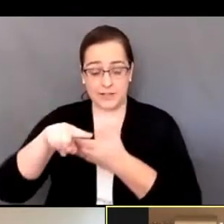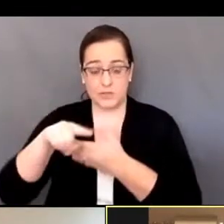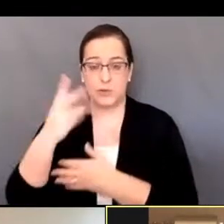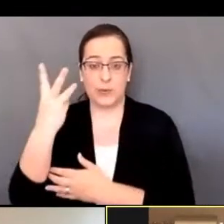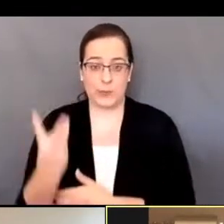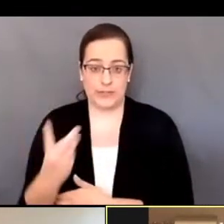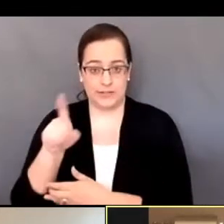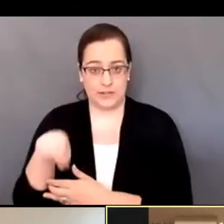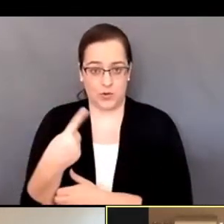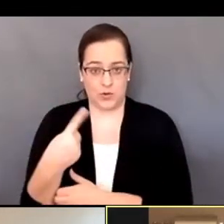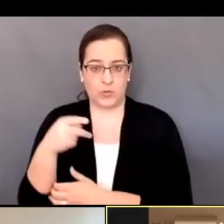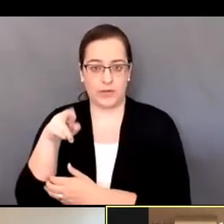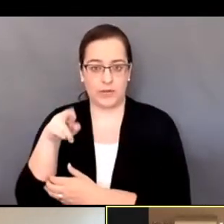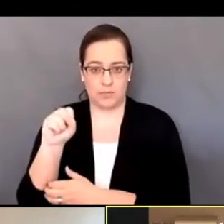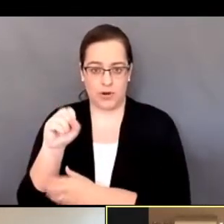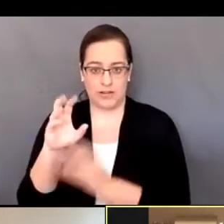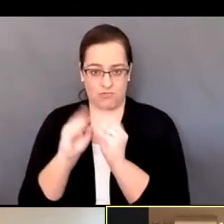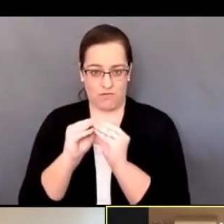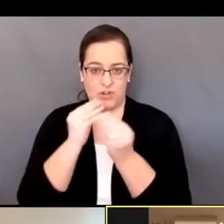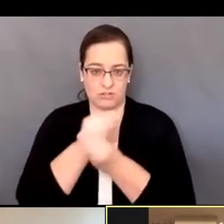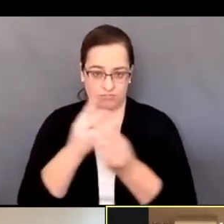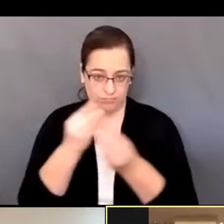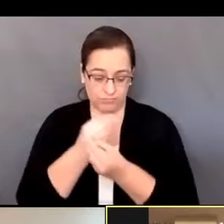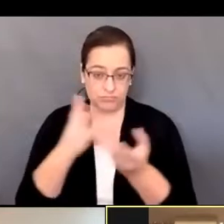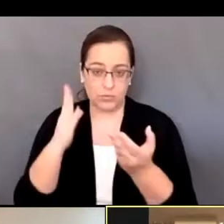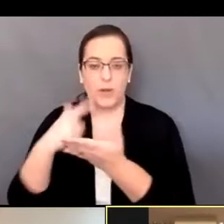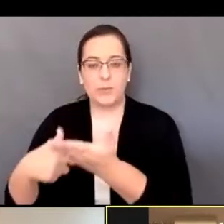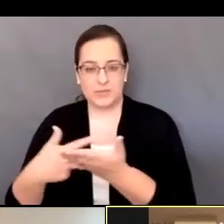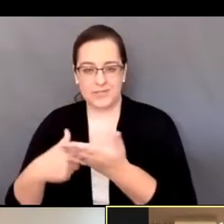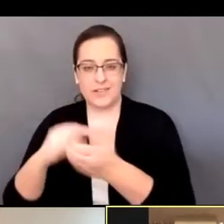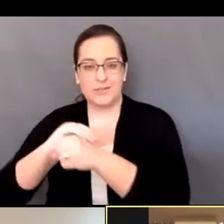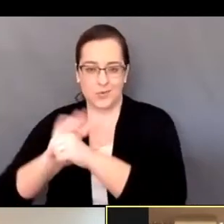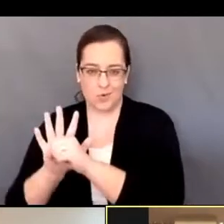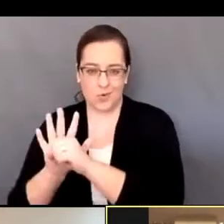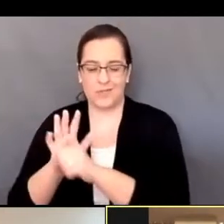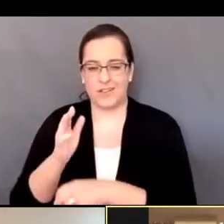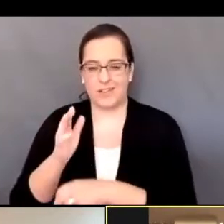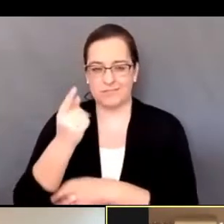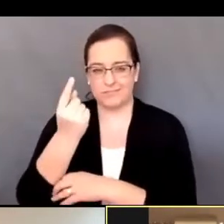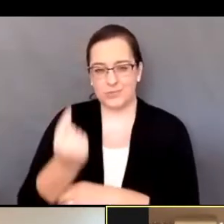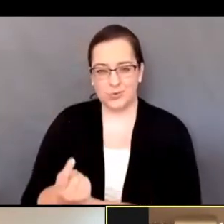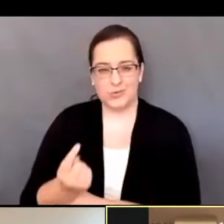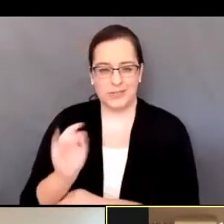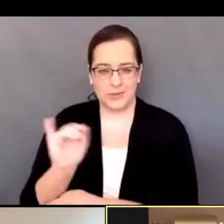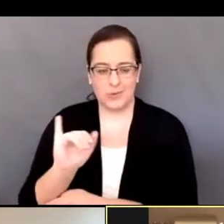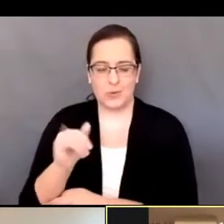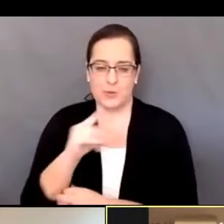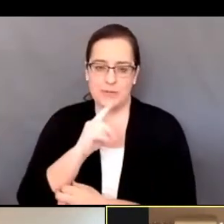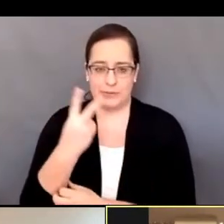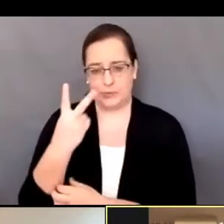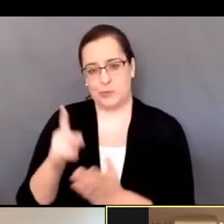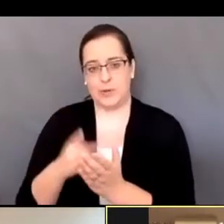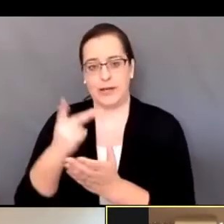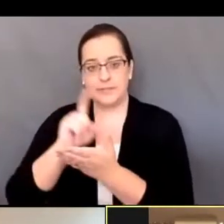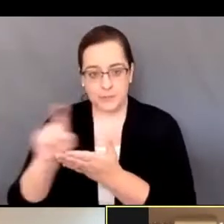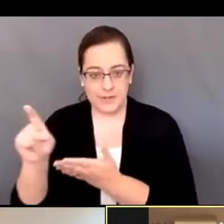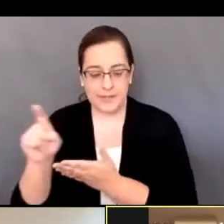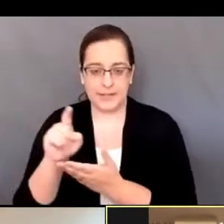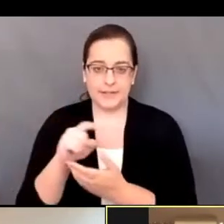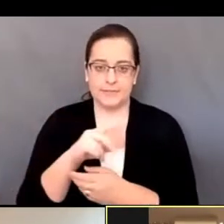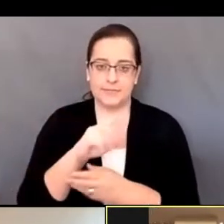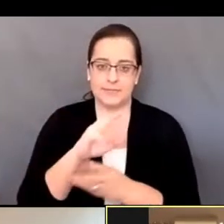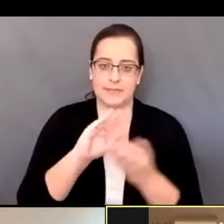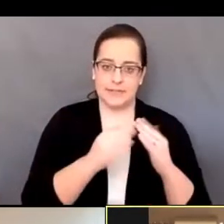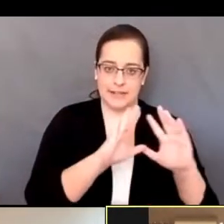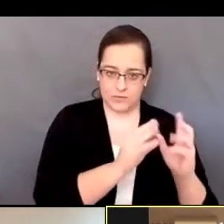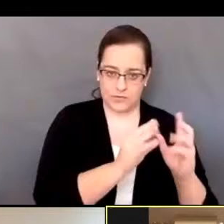We'll also be discussing coronavirus during our council meetings on Tuesdays. So we'll have two scheduled times where we're going to be talking about it. But